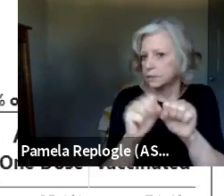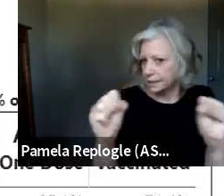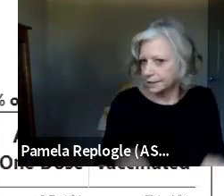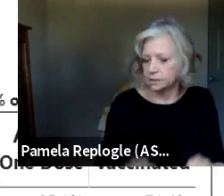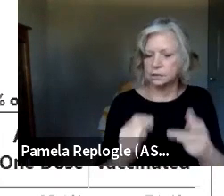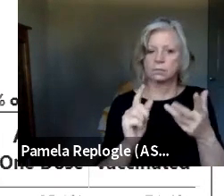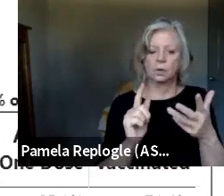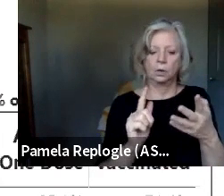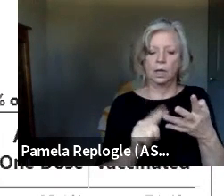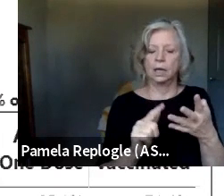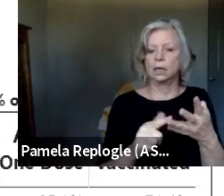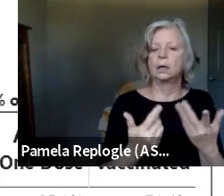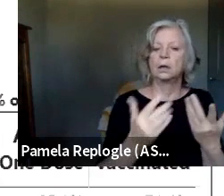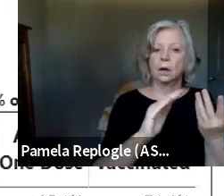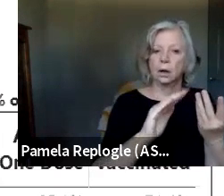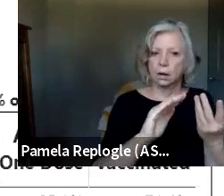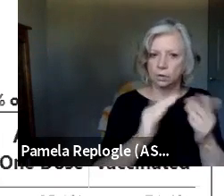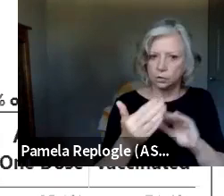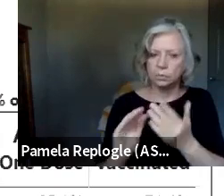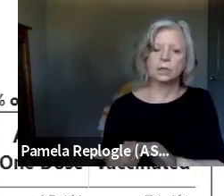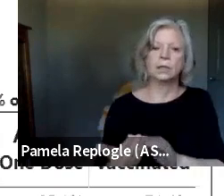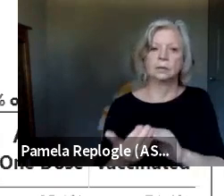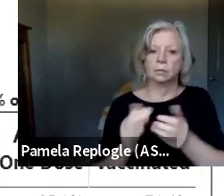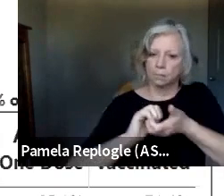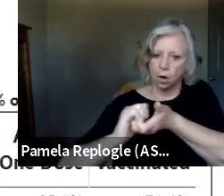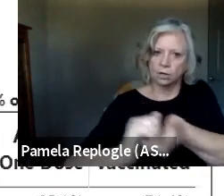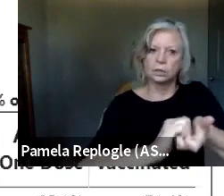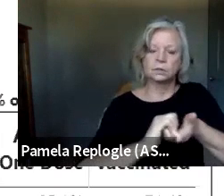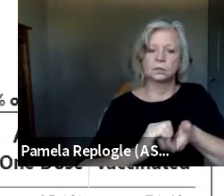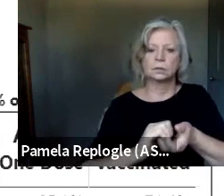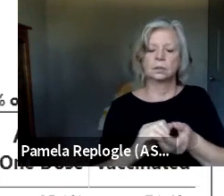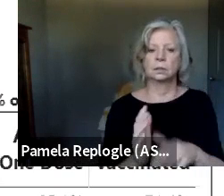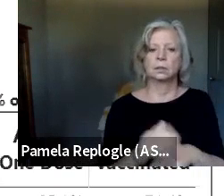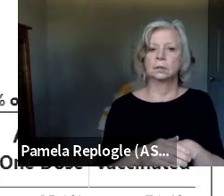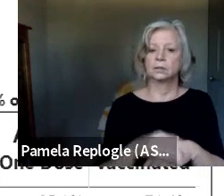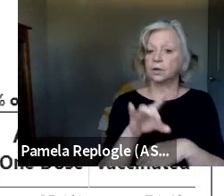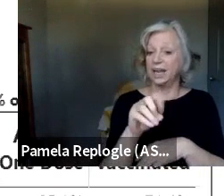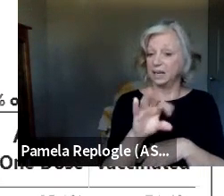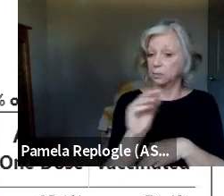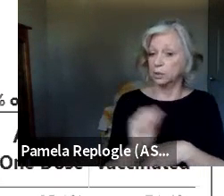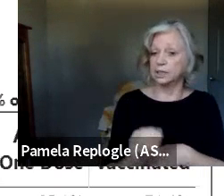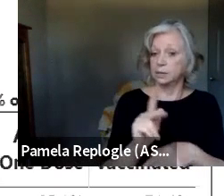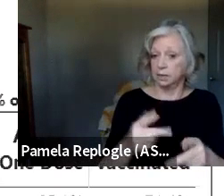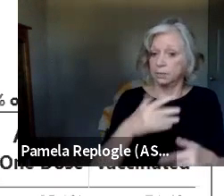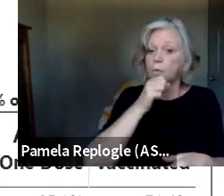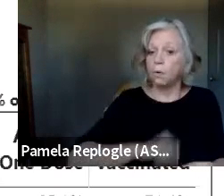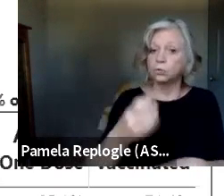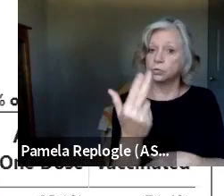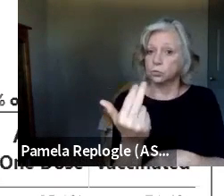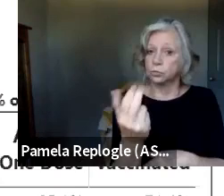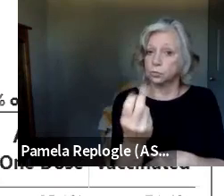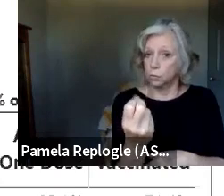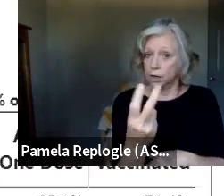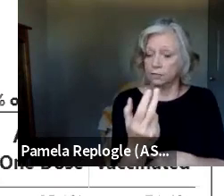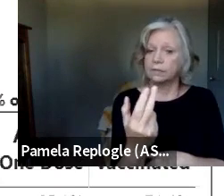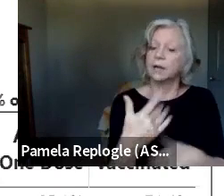partners who've supported the vaccination effort. Almost 80% of people over age 12 in Alameda County have had at least one dose of